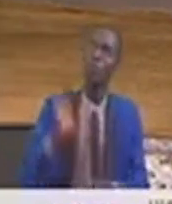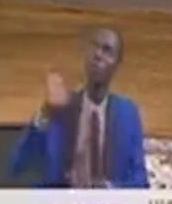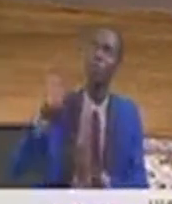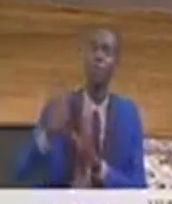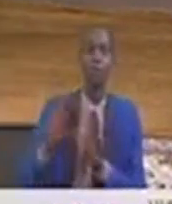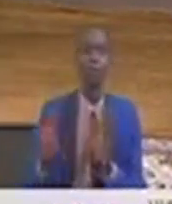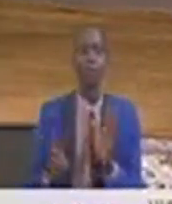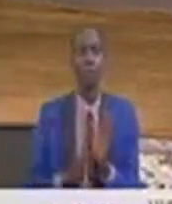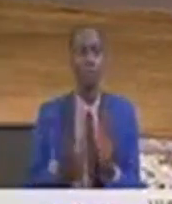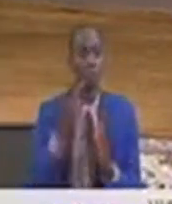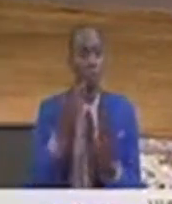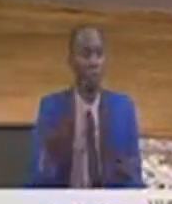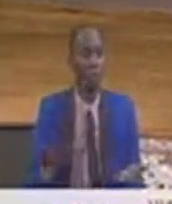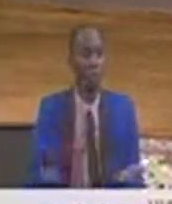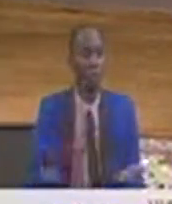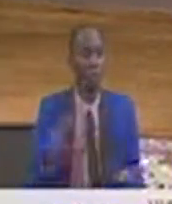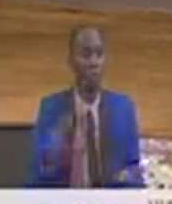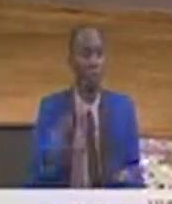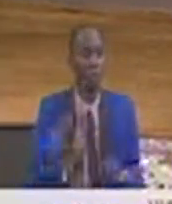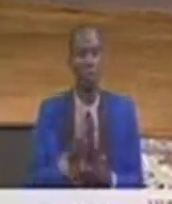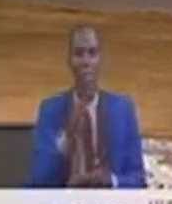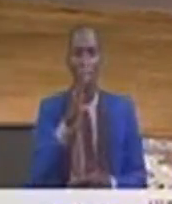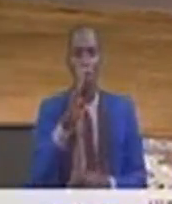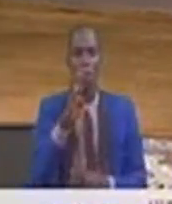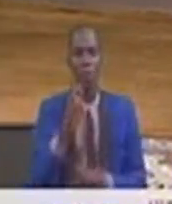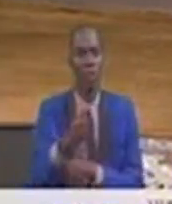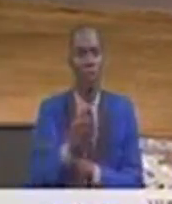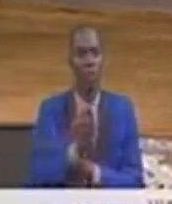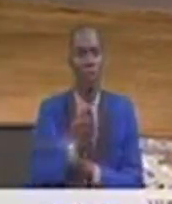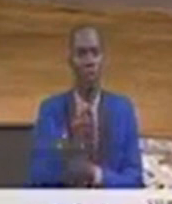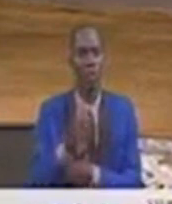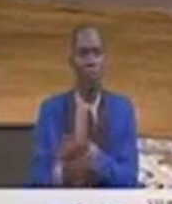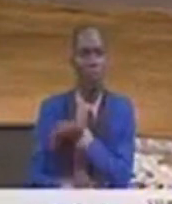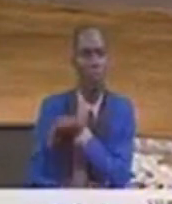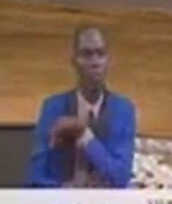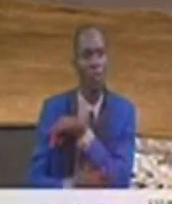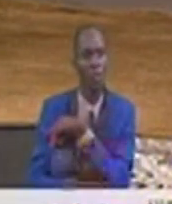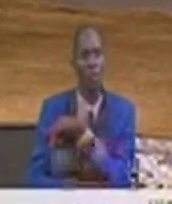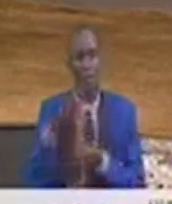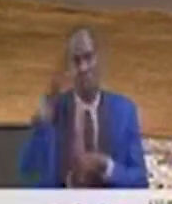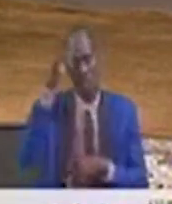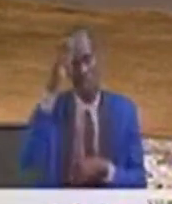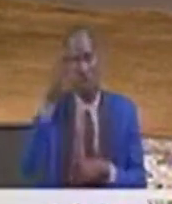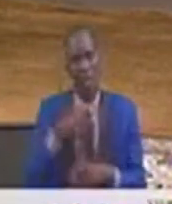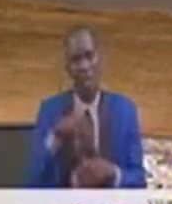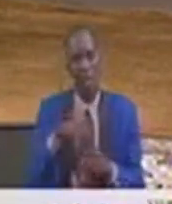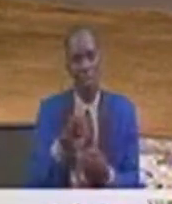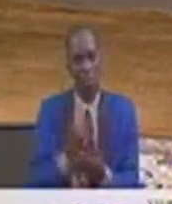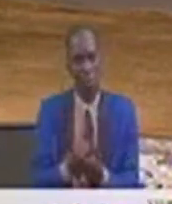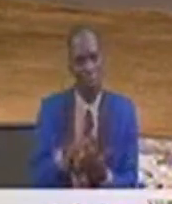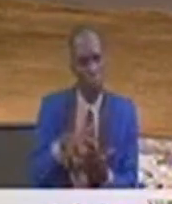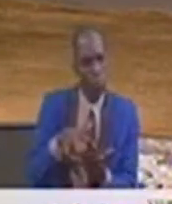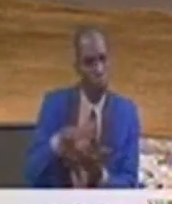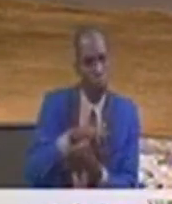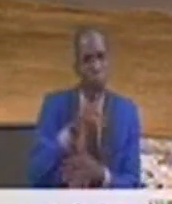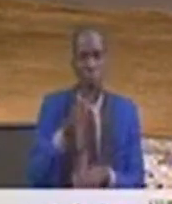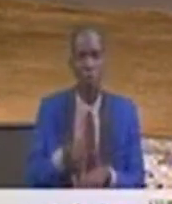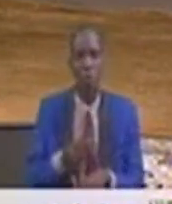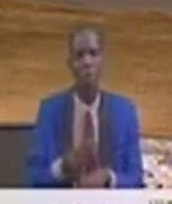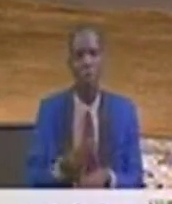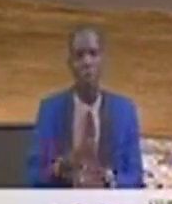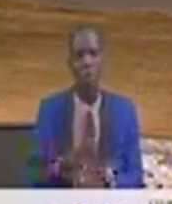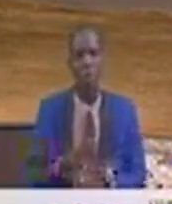devil, and in those days He did eat nothing. And when they were ended,